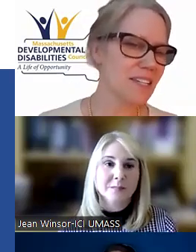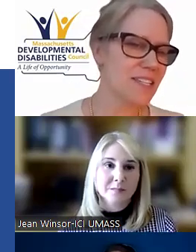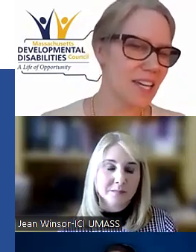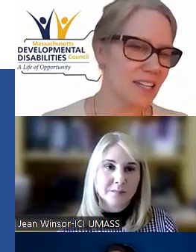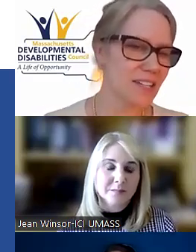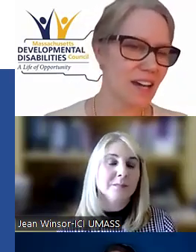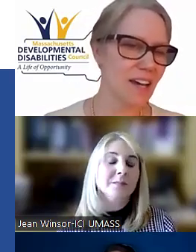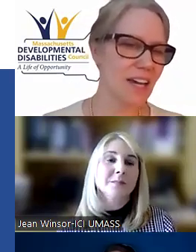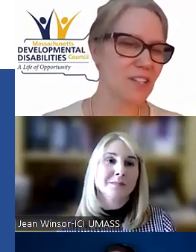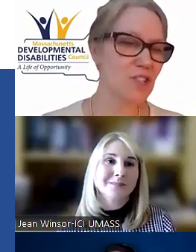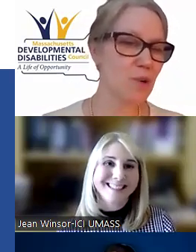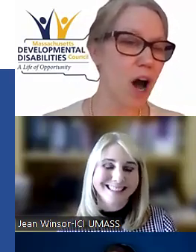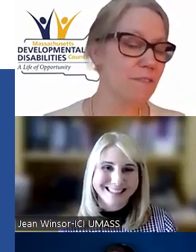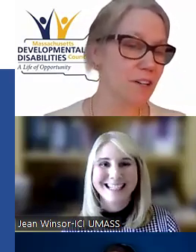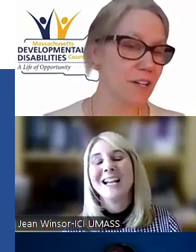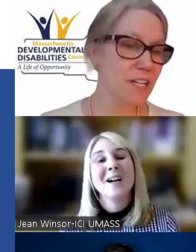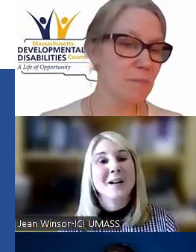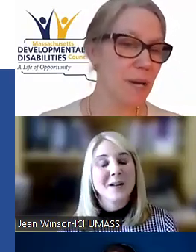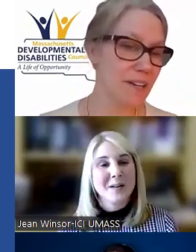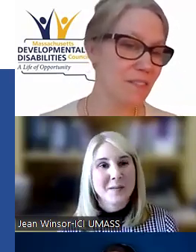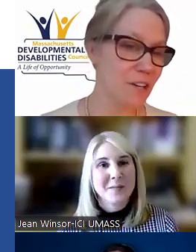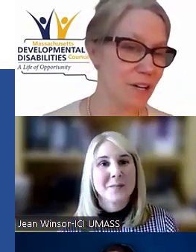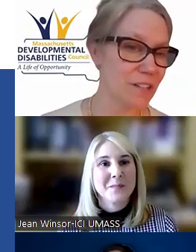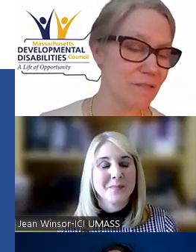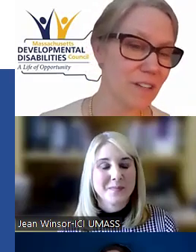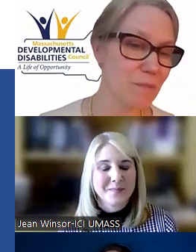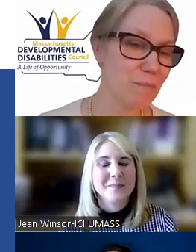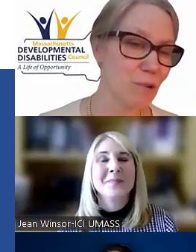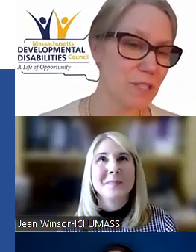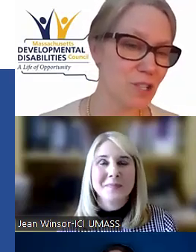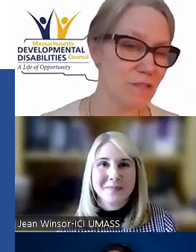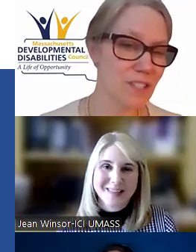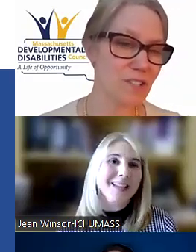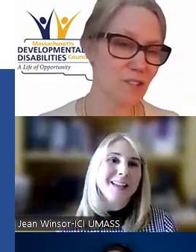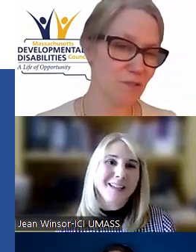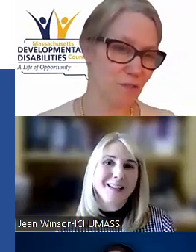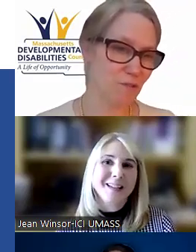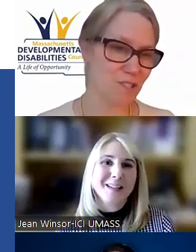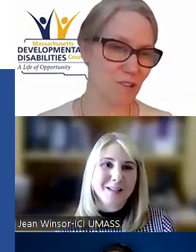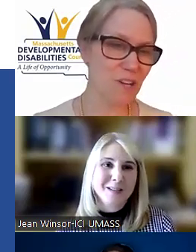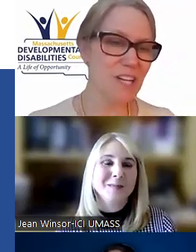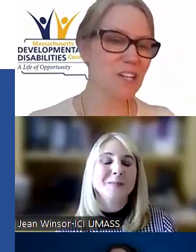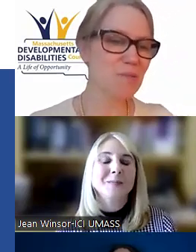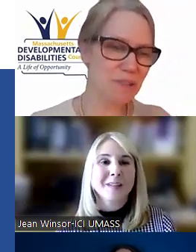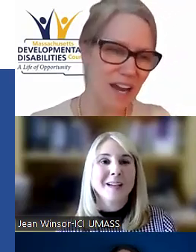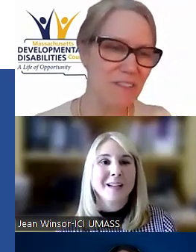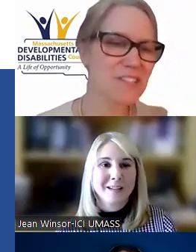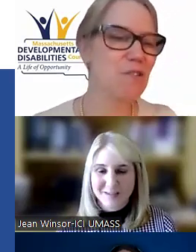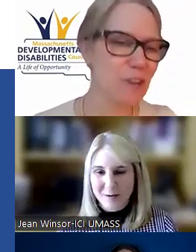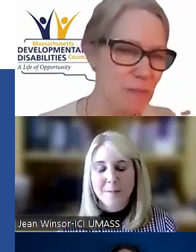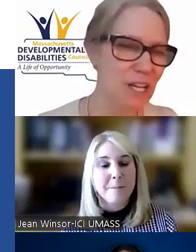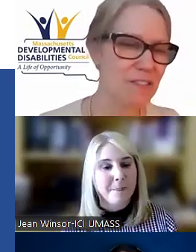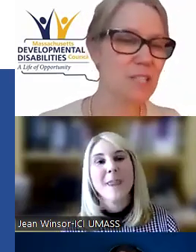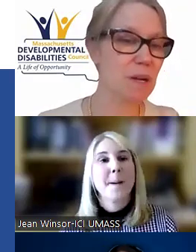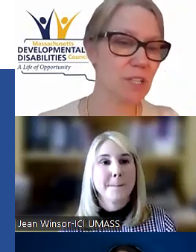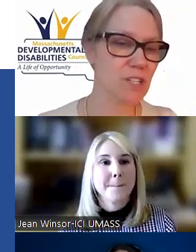entity in the state and don't offer competitive integrative employment services to those folks. So, we're having to